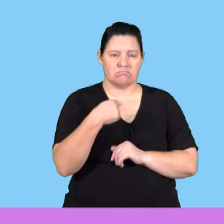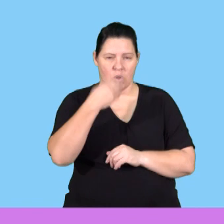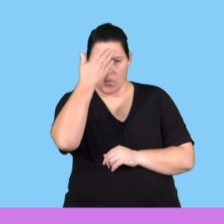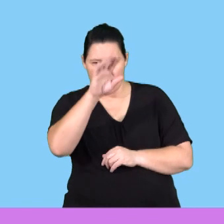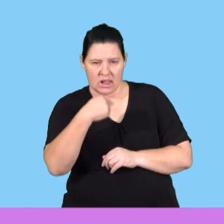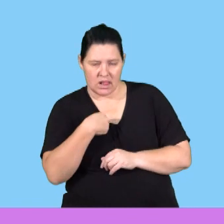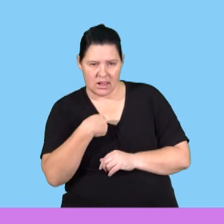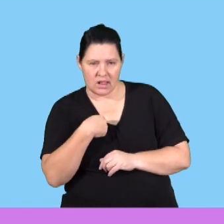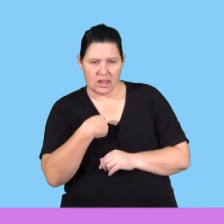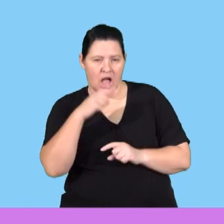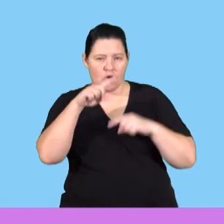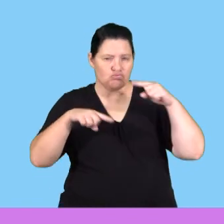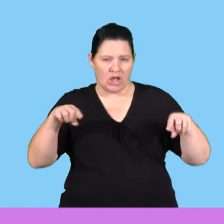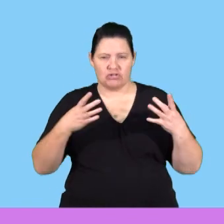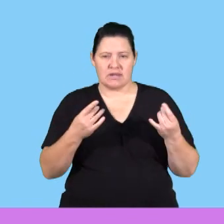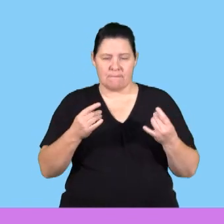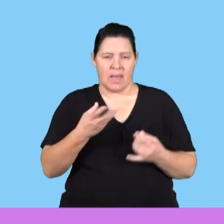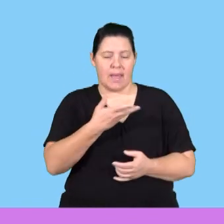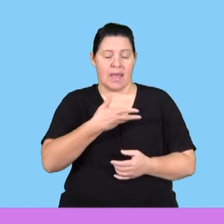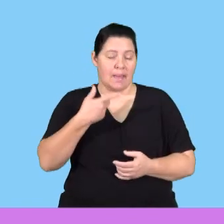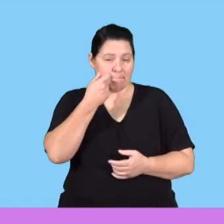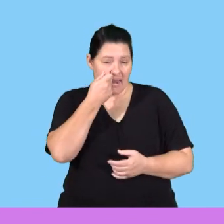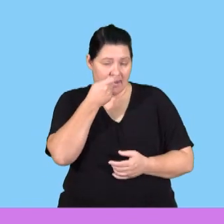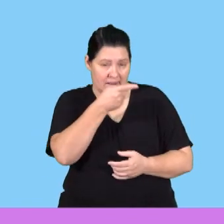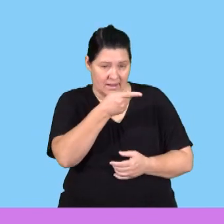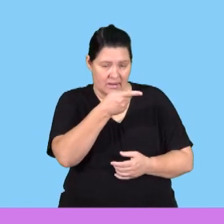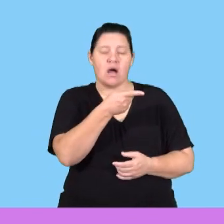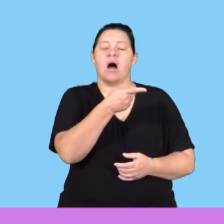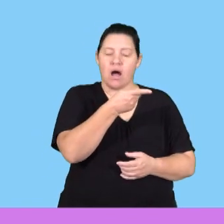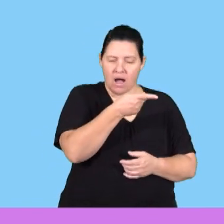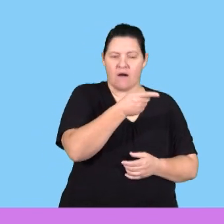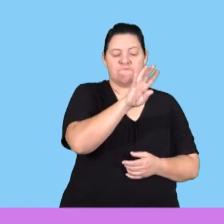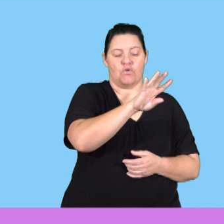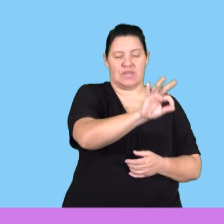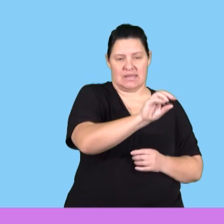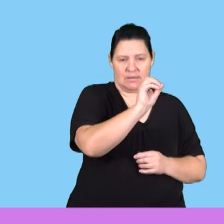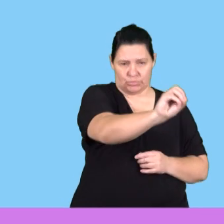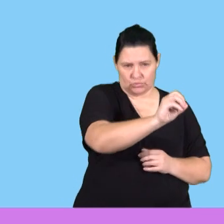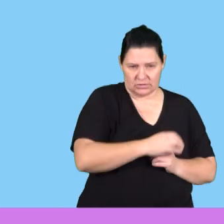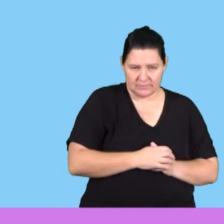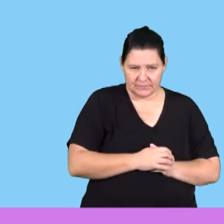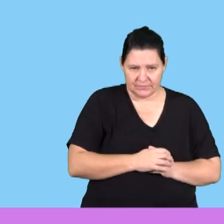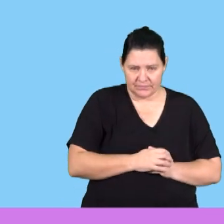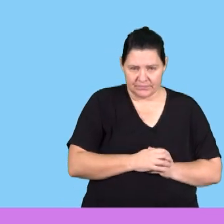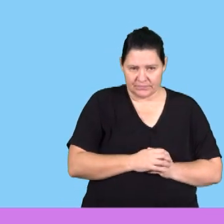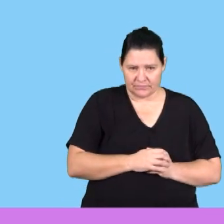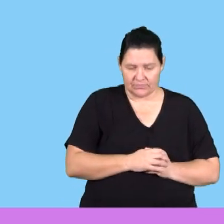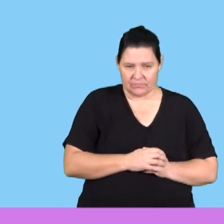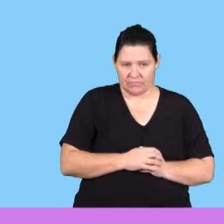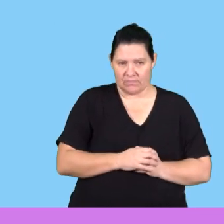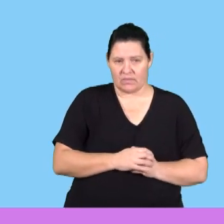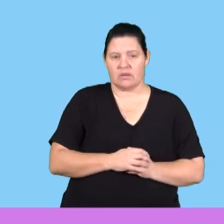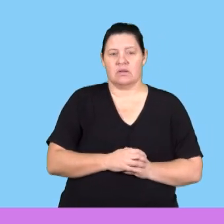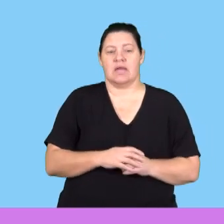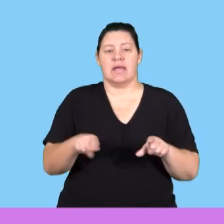context, what do I know? I know that the range of the number of male call center agents is 43. So therefore, I'm going to substitute